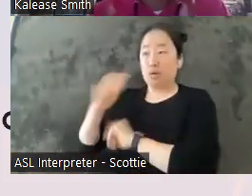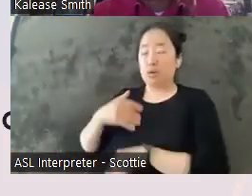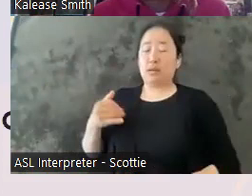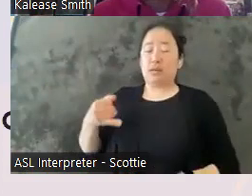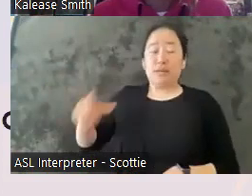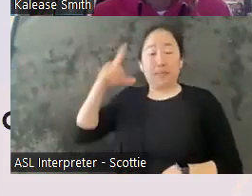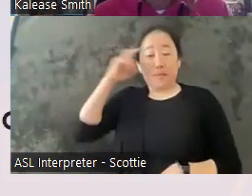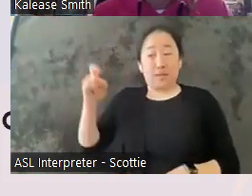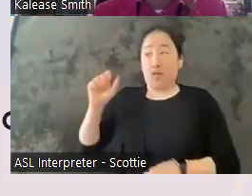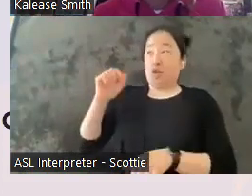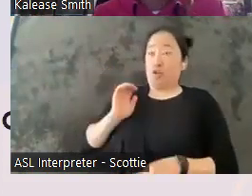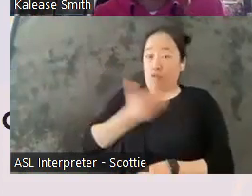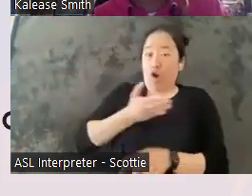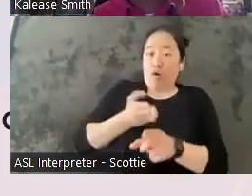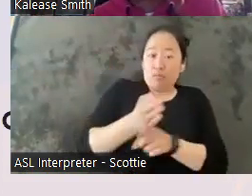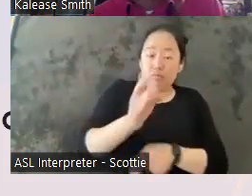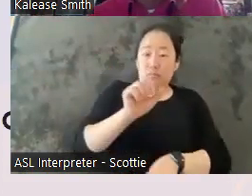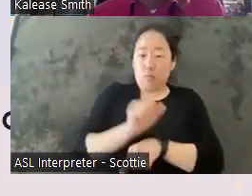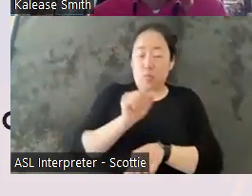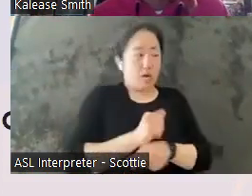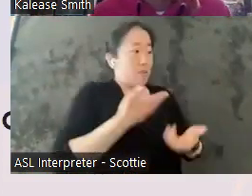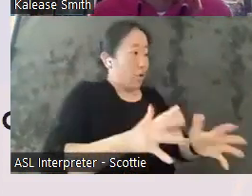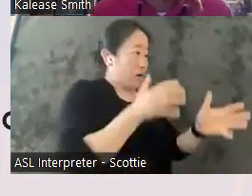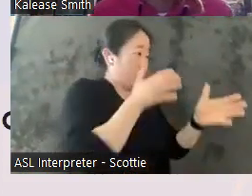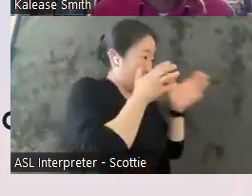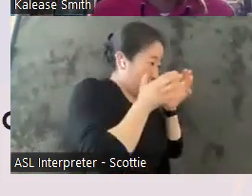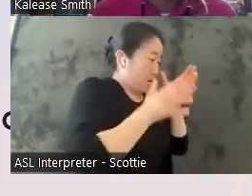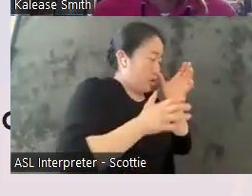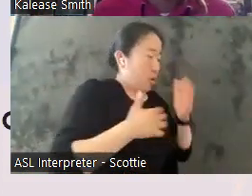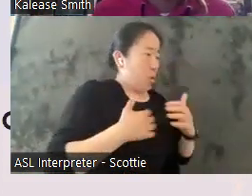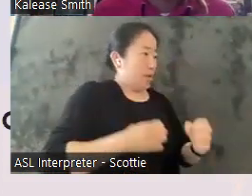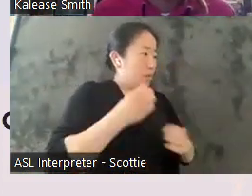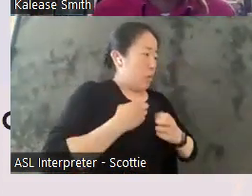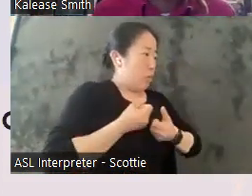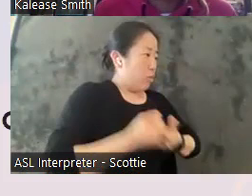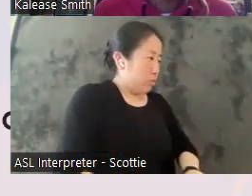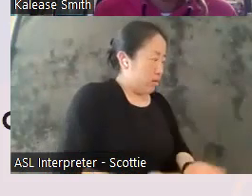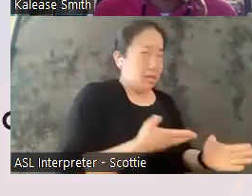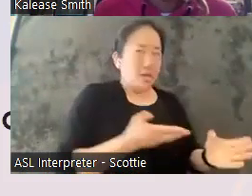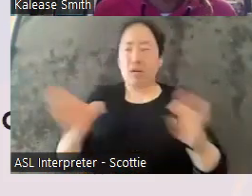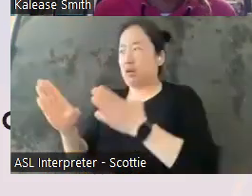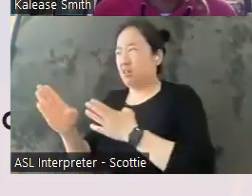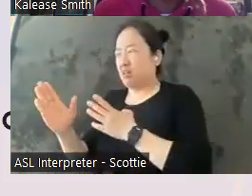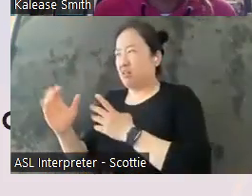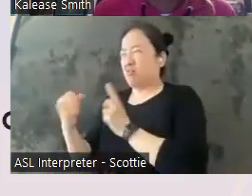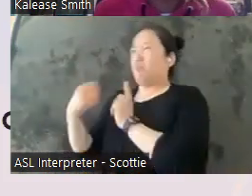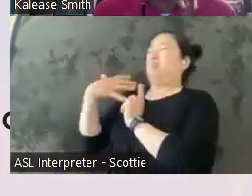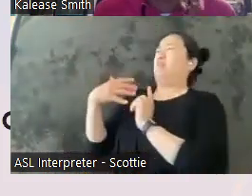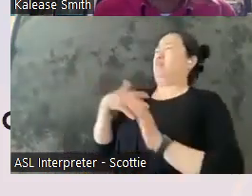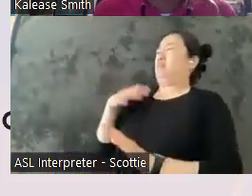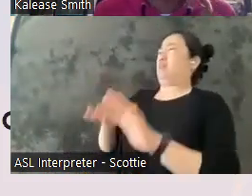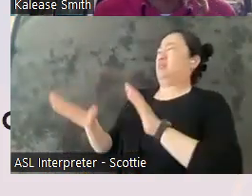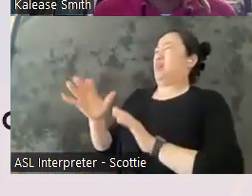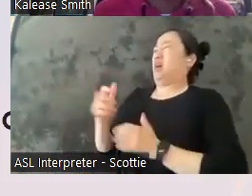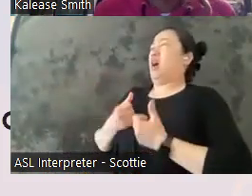just exhausted, and that's just one more thing that would be on my list. And so I have let a lot of stuff go that was